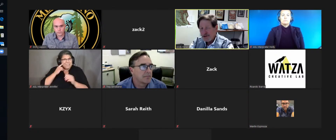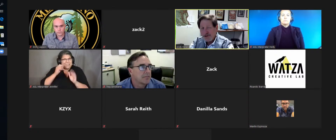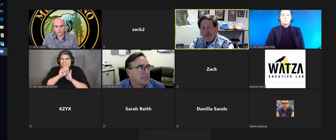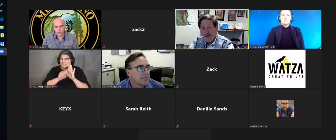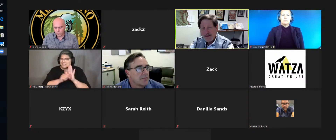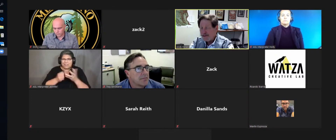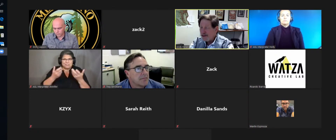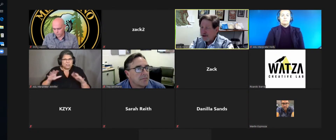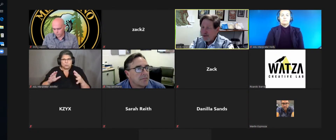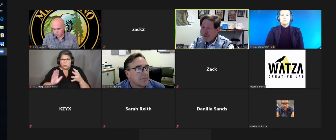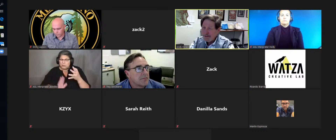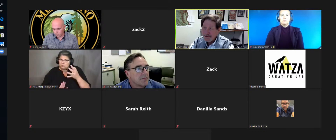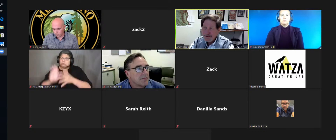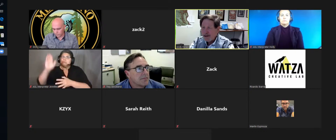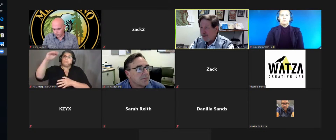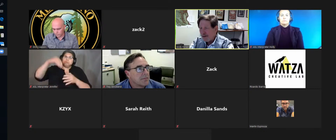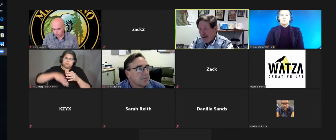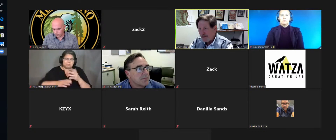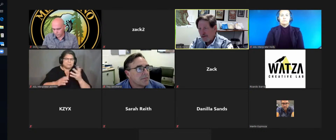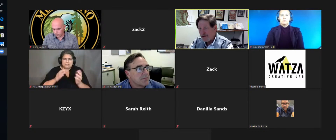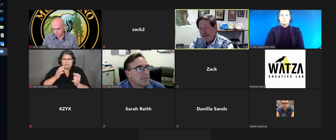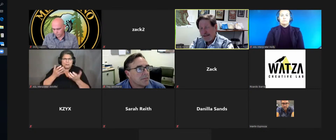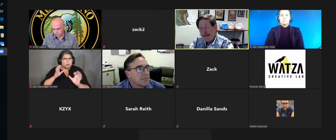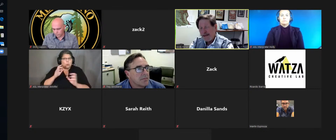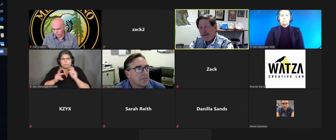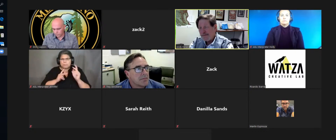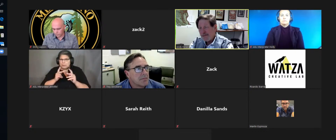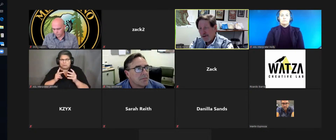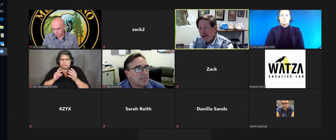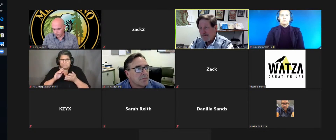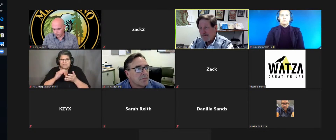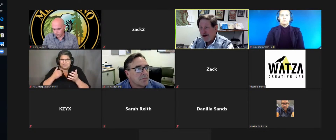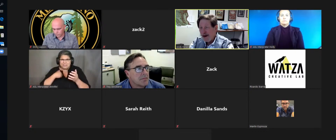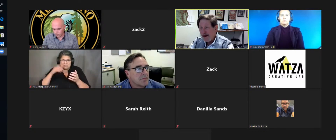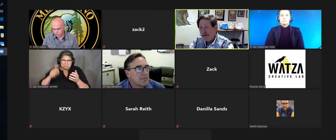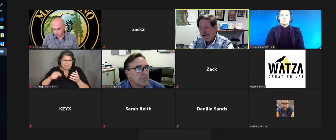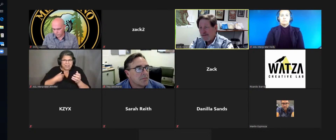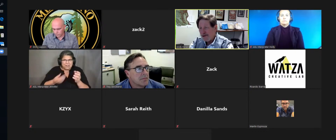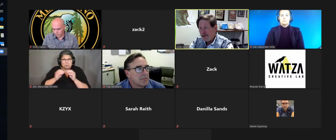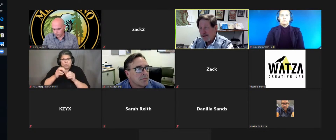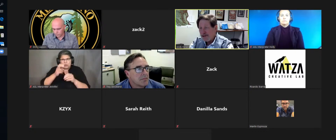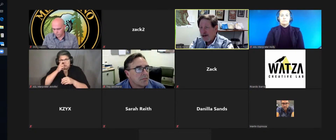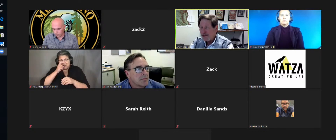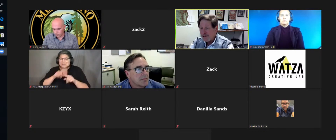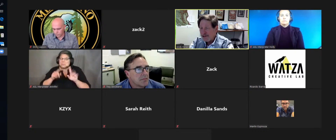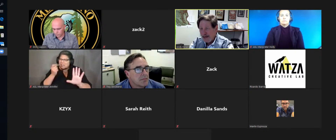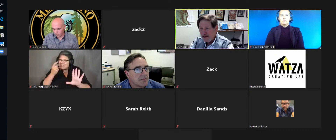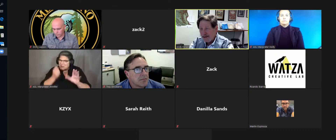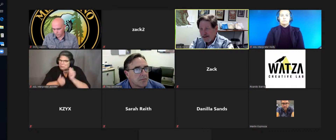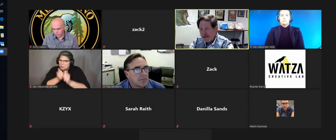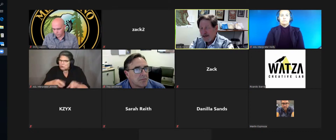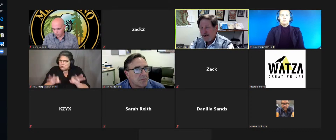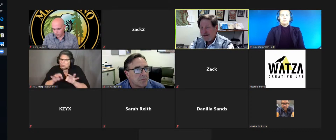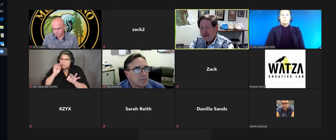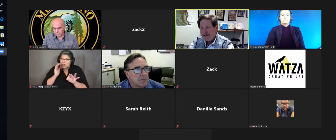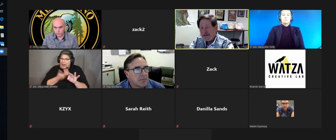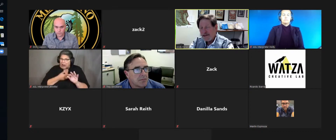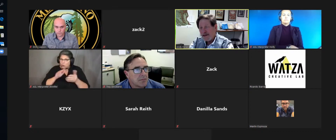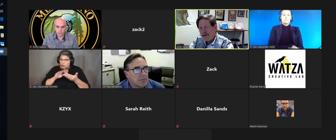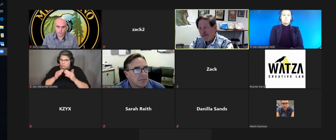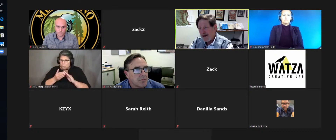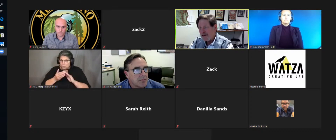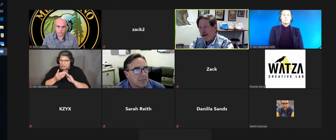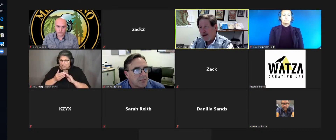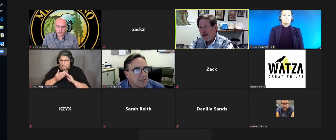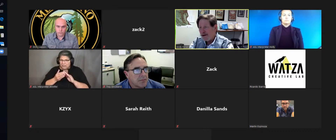roller coaster effect, and they don't want people to be going backwards. But the important thing for our community to understand is this is